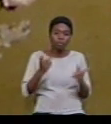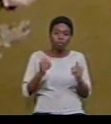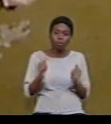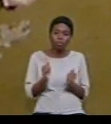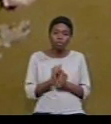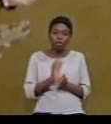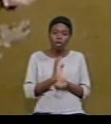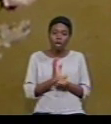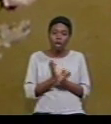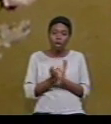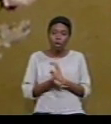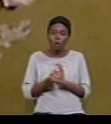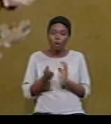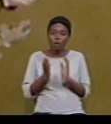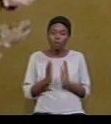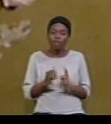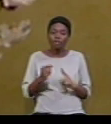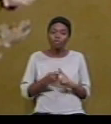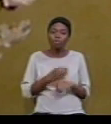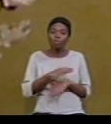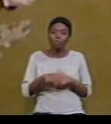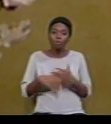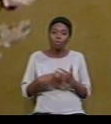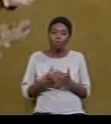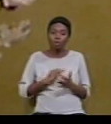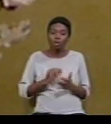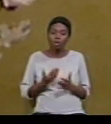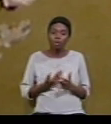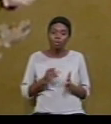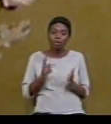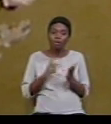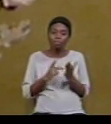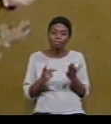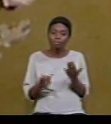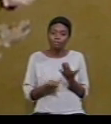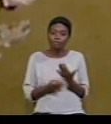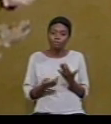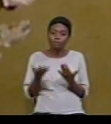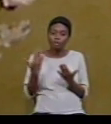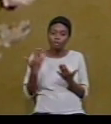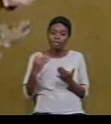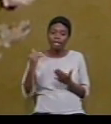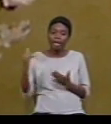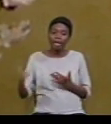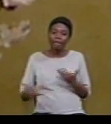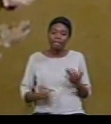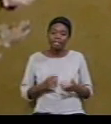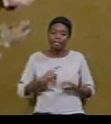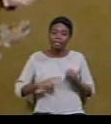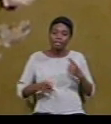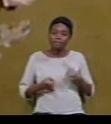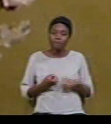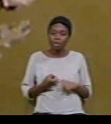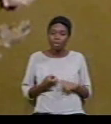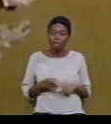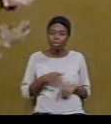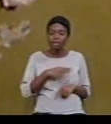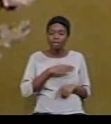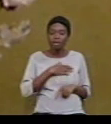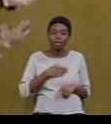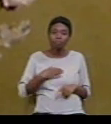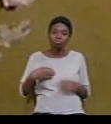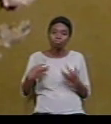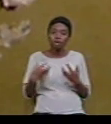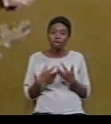from all our outreaches, invitees, friends, and